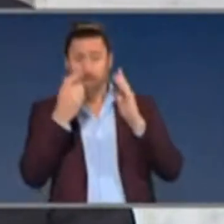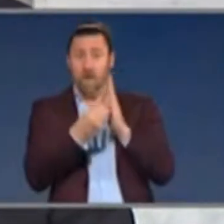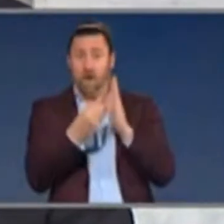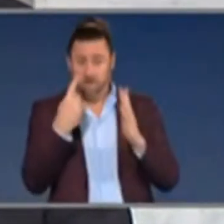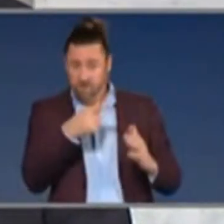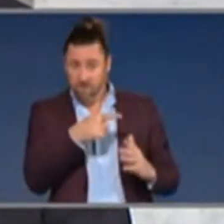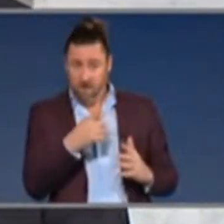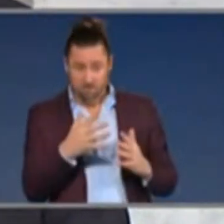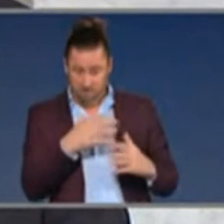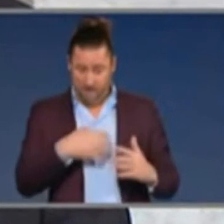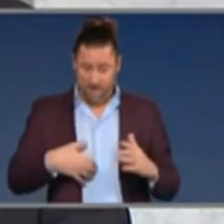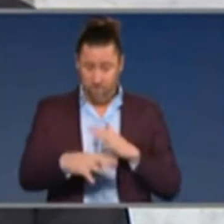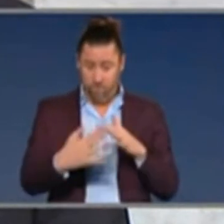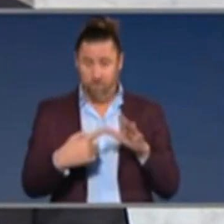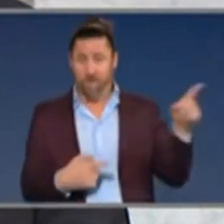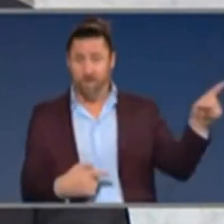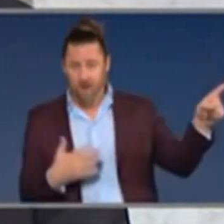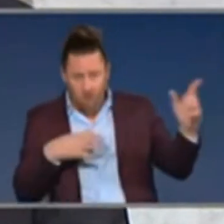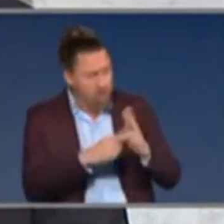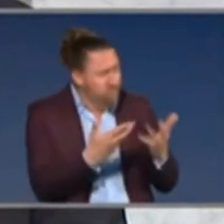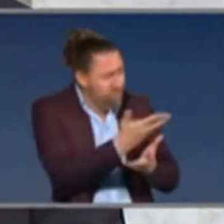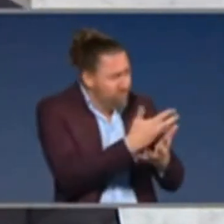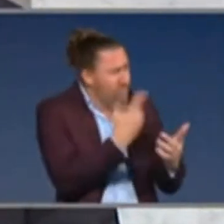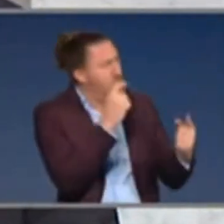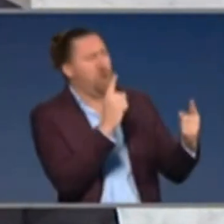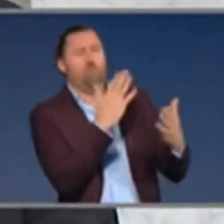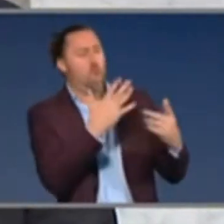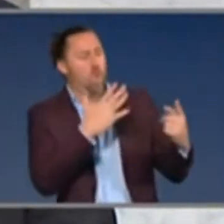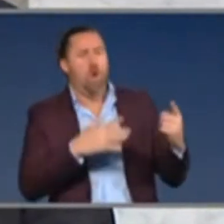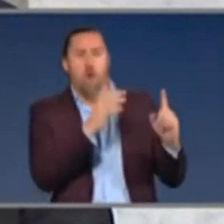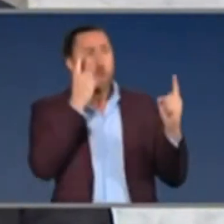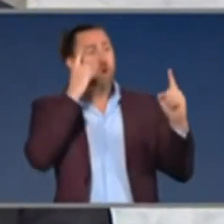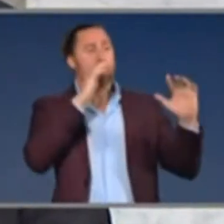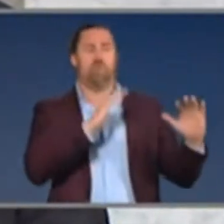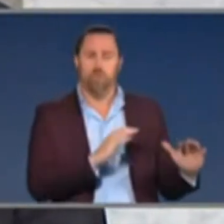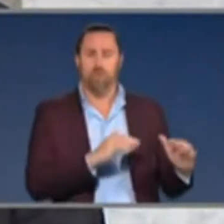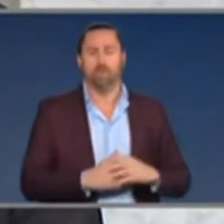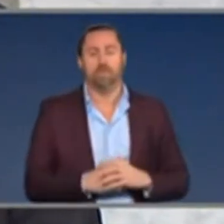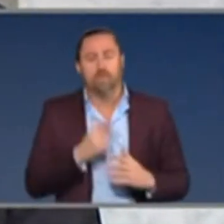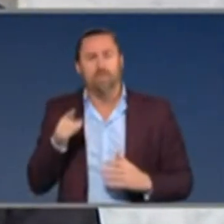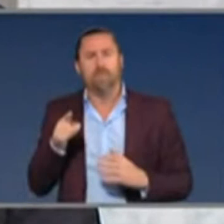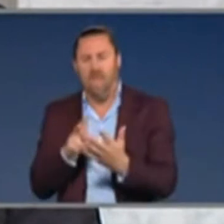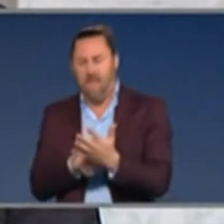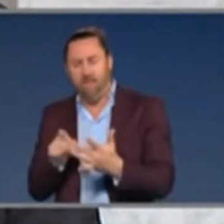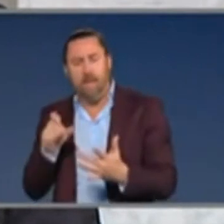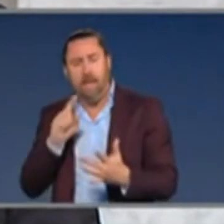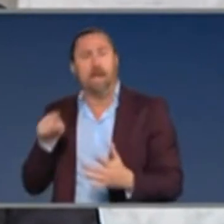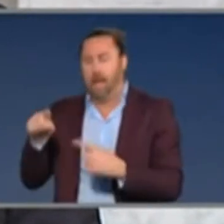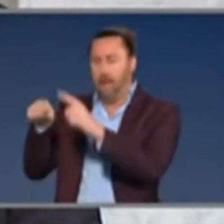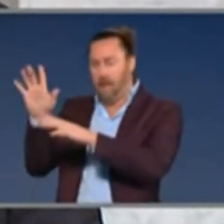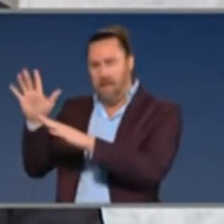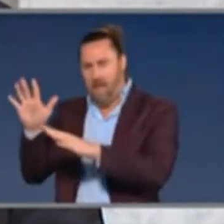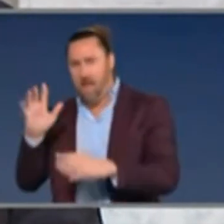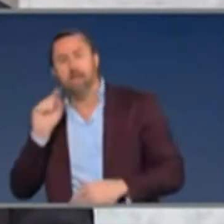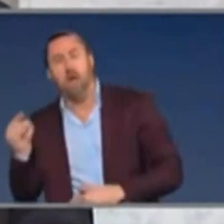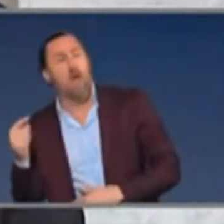my government, are seeking to do that even as we speak. So if they kept the border up with New South Wales and Victoria, that would be okay. It's just this indiscriminate border closure that is